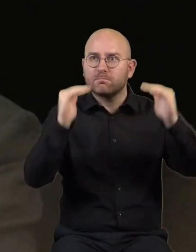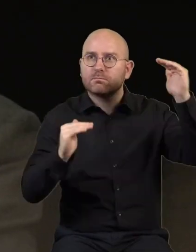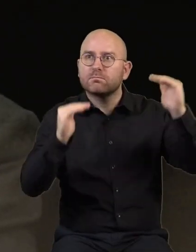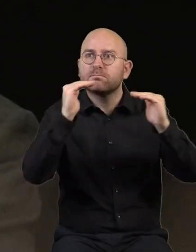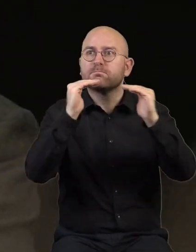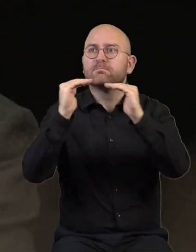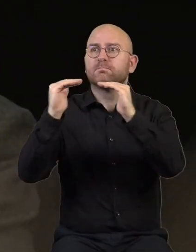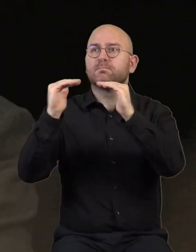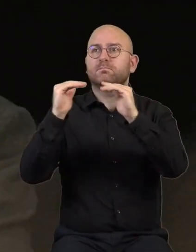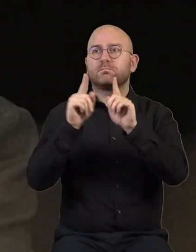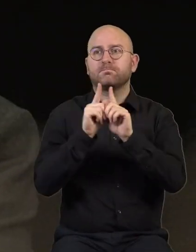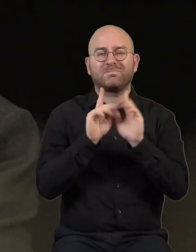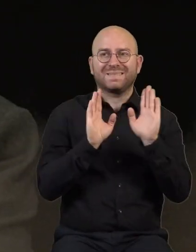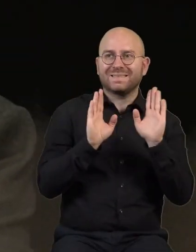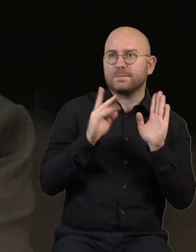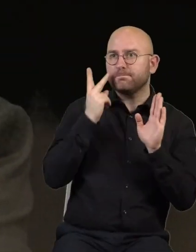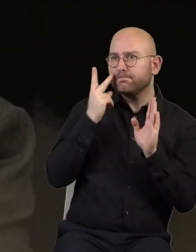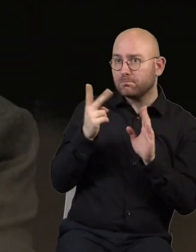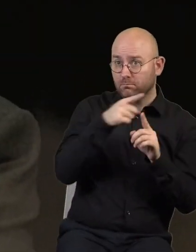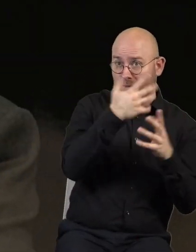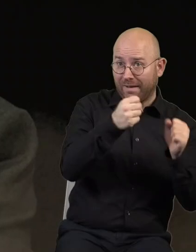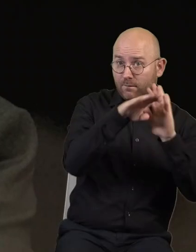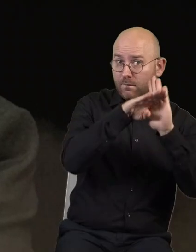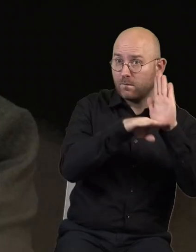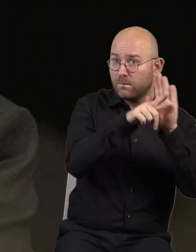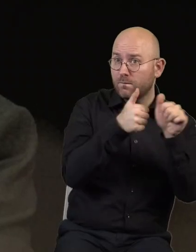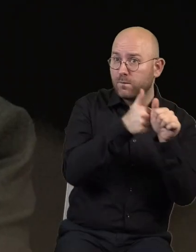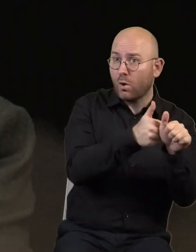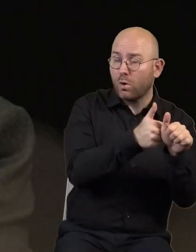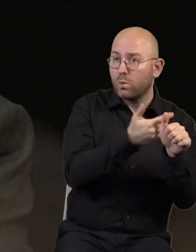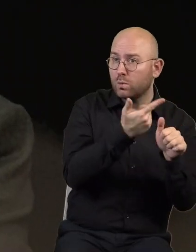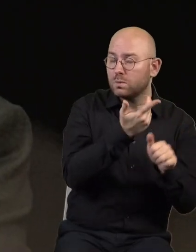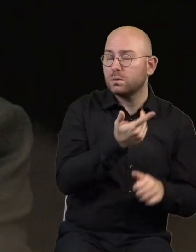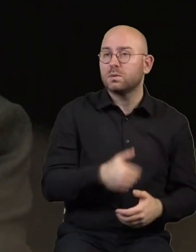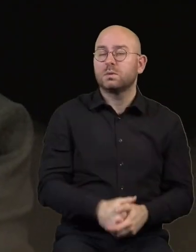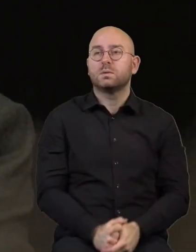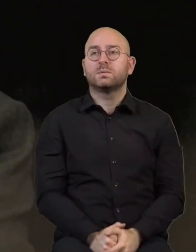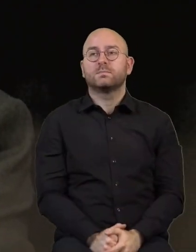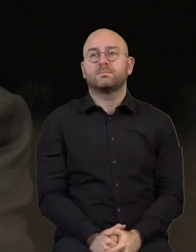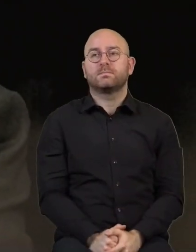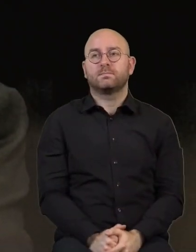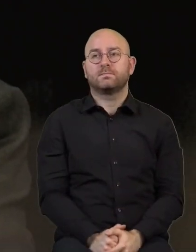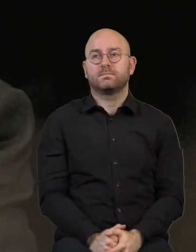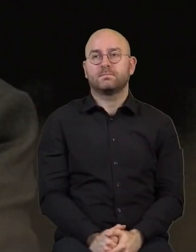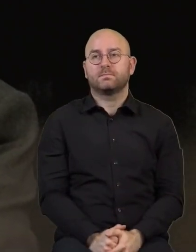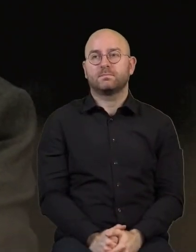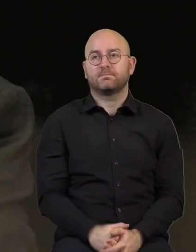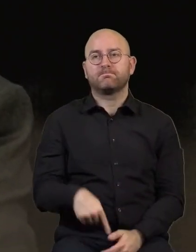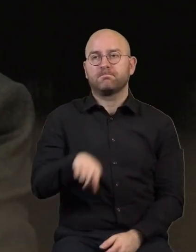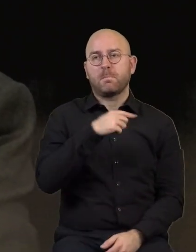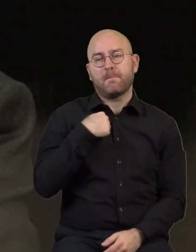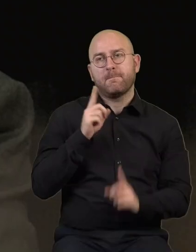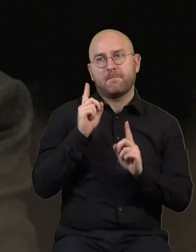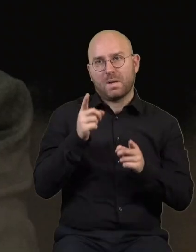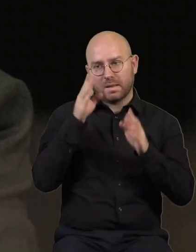say, the advice we provide is it isn't so security specific or military specific.